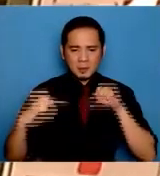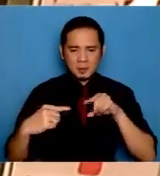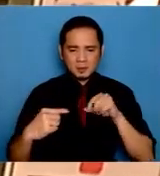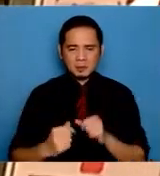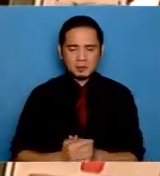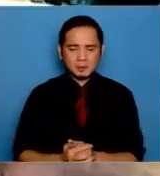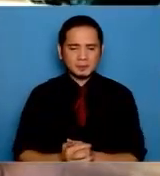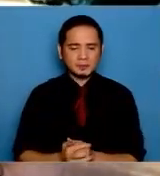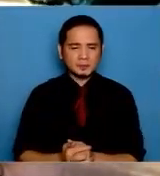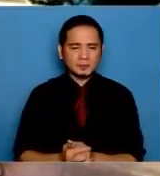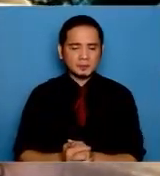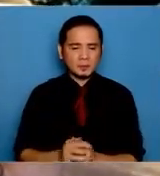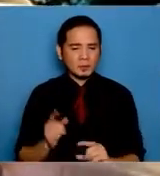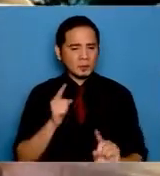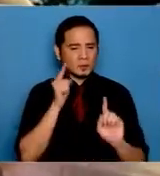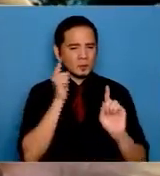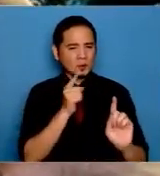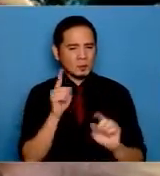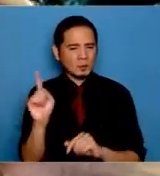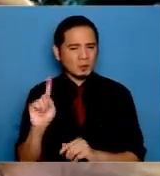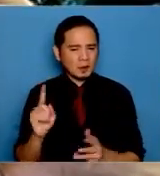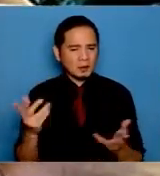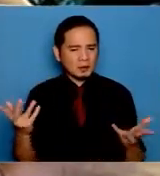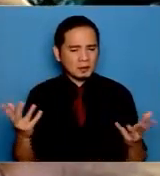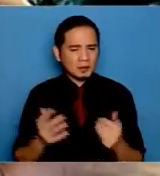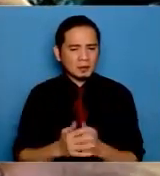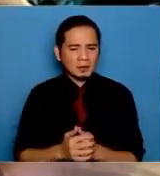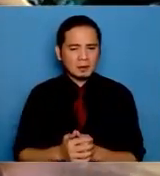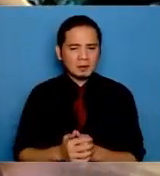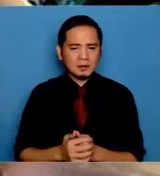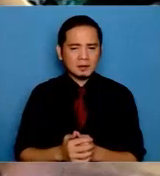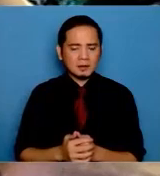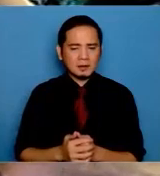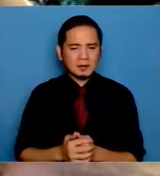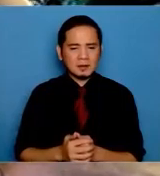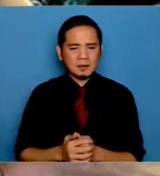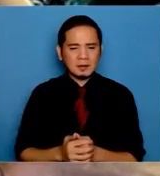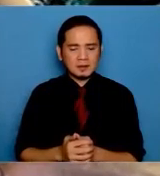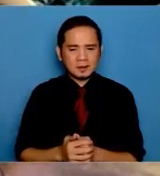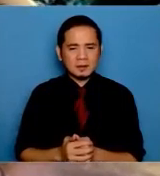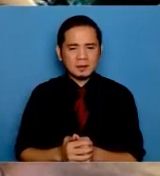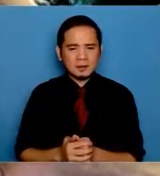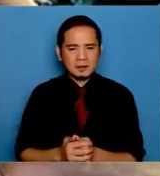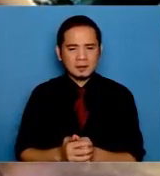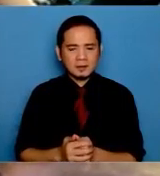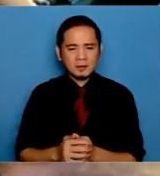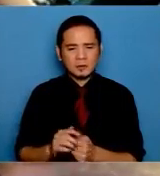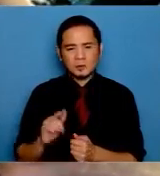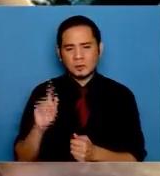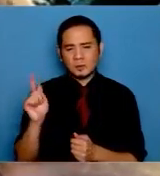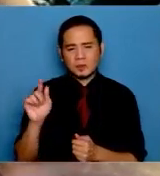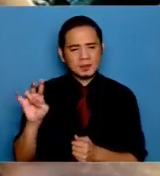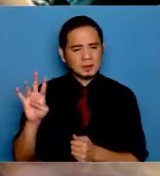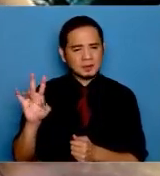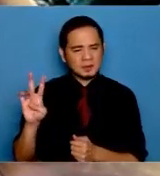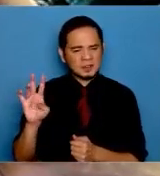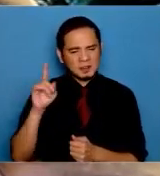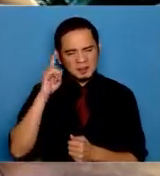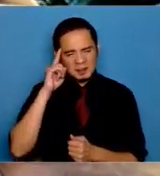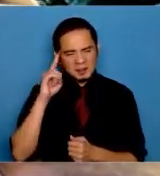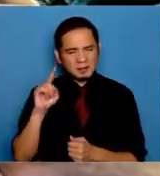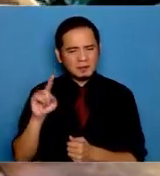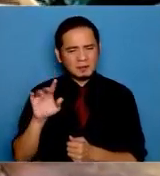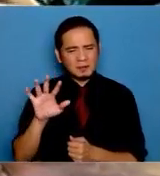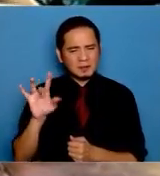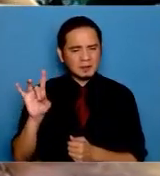what? Our two numbers are 50 and 70, you know? 50% will have accounts